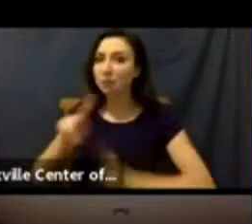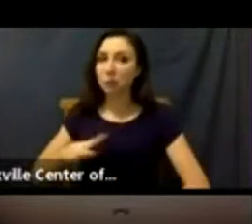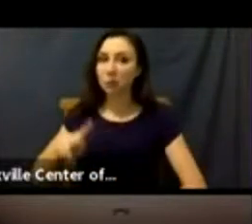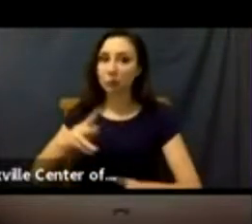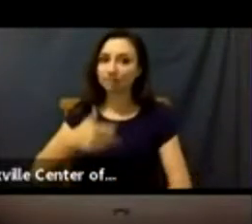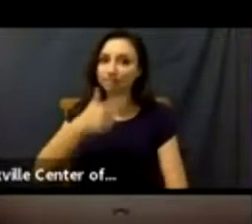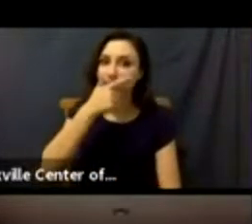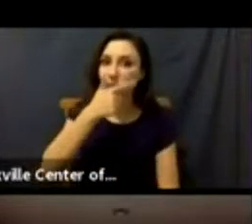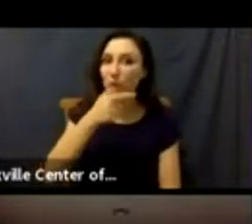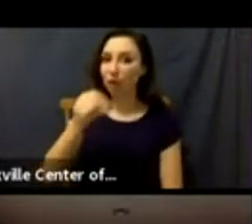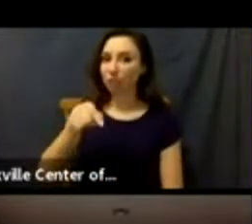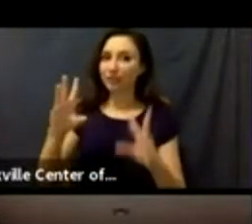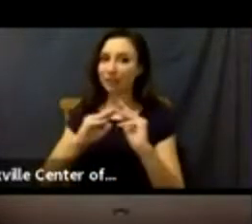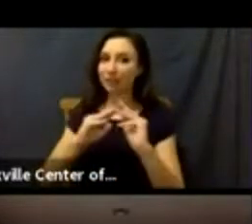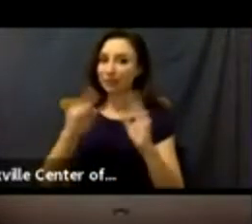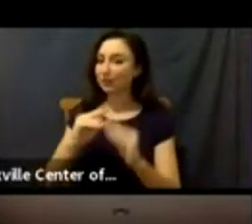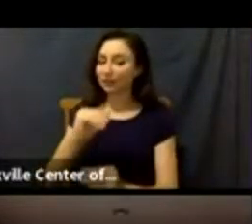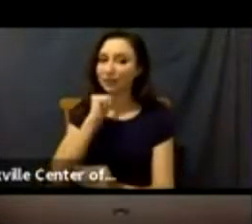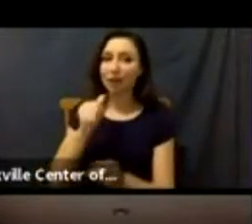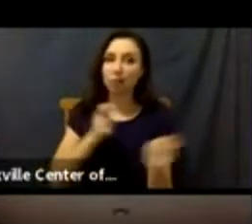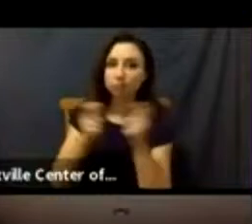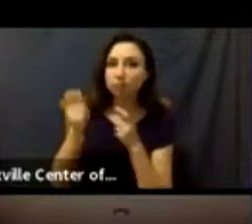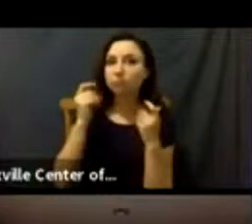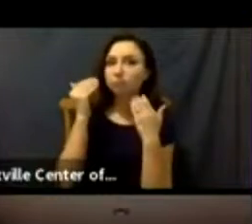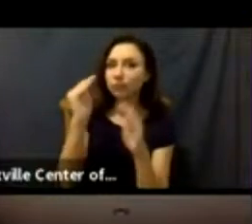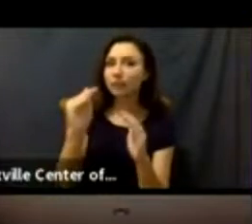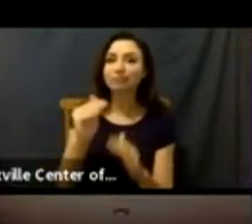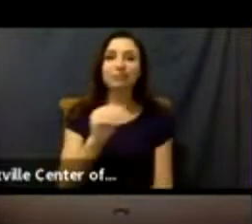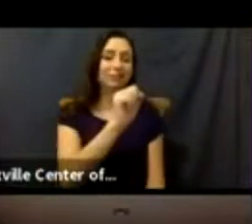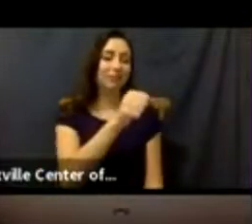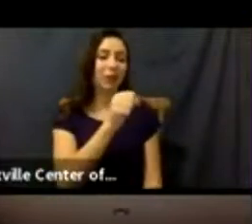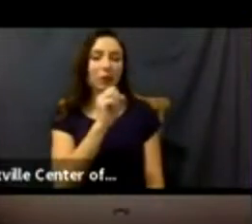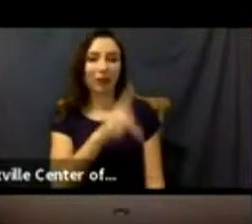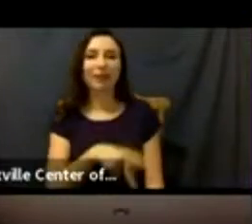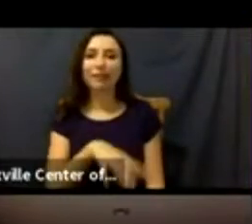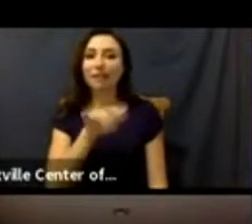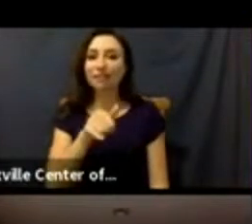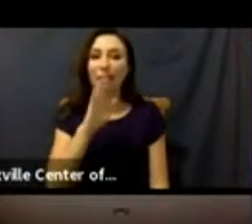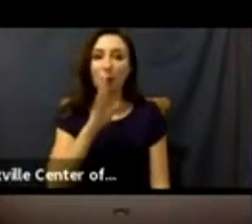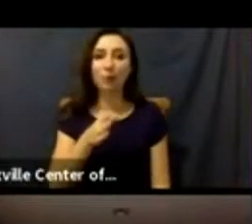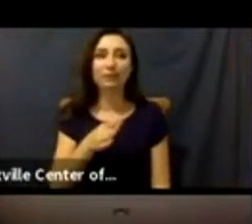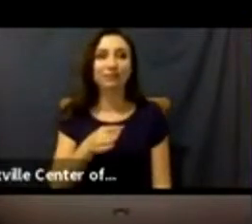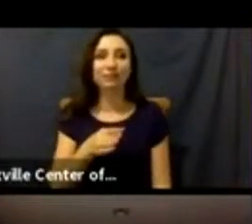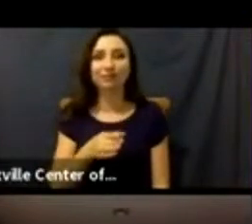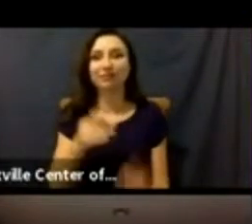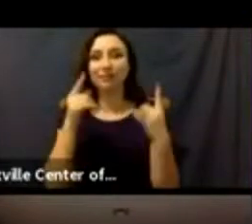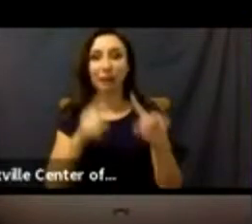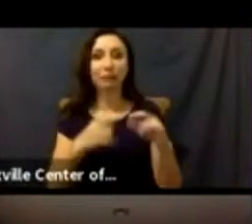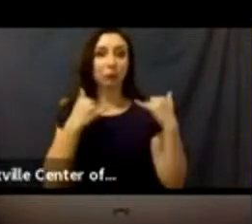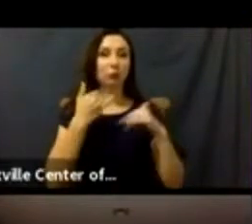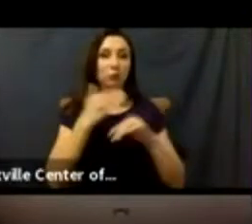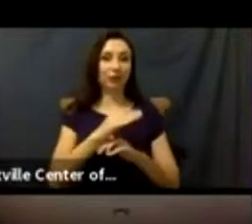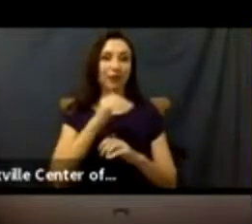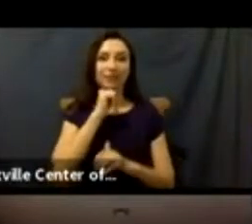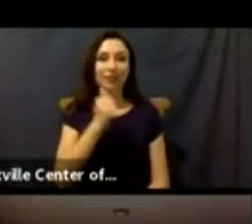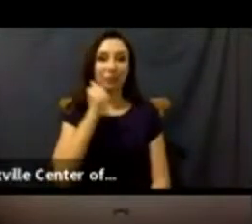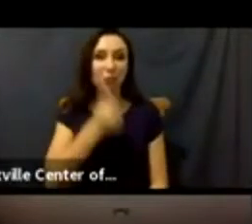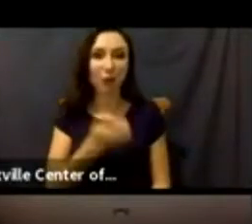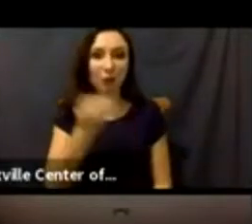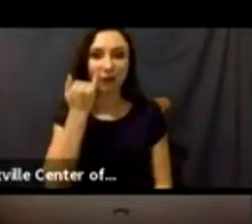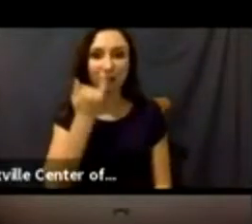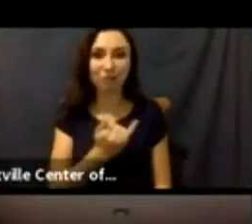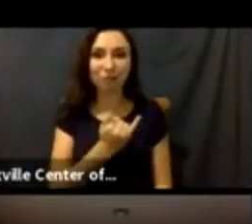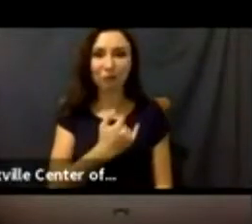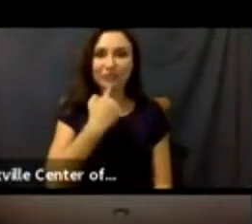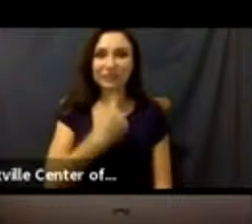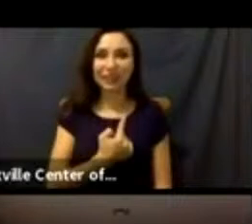No regulation, but That would be, yes, that will make the headlines tonight, not tomorrow. The public